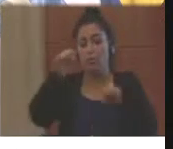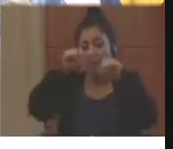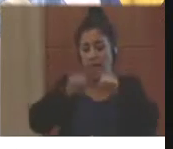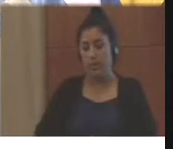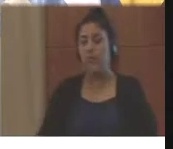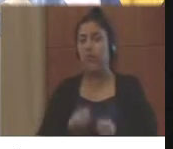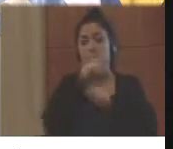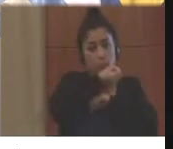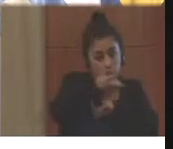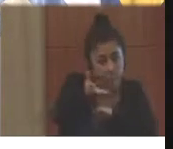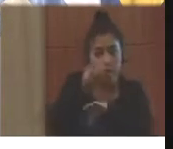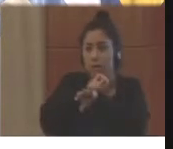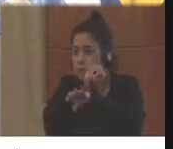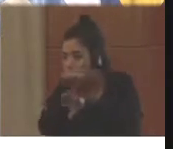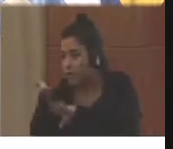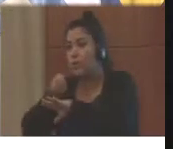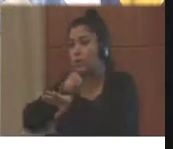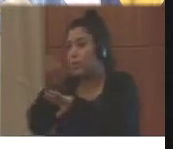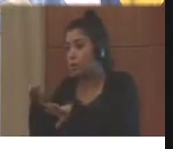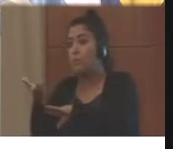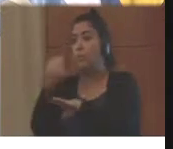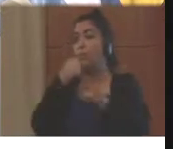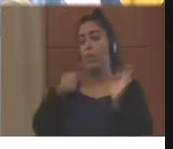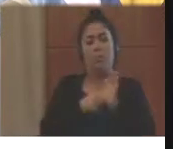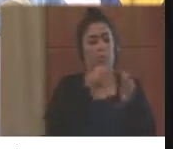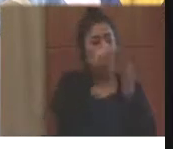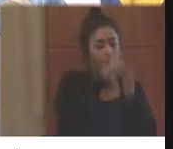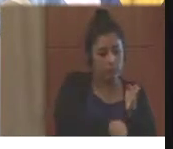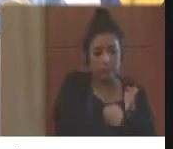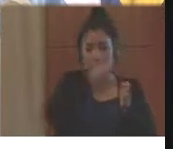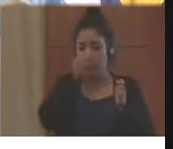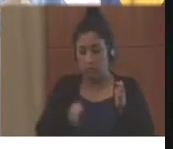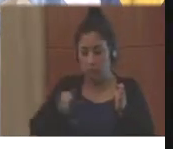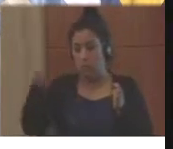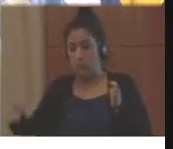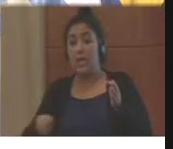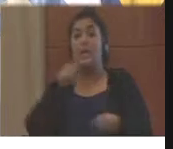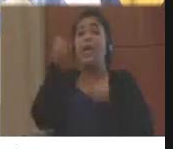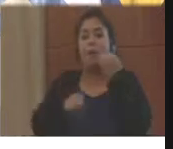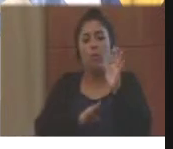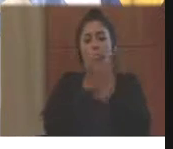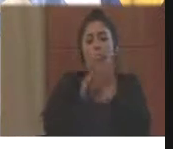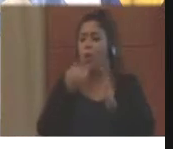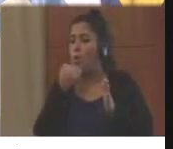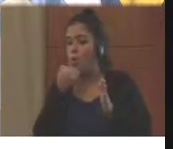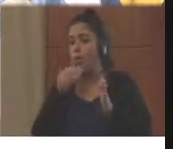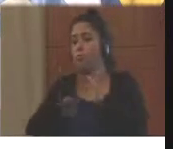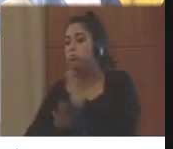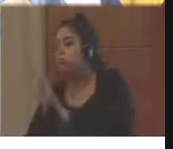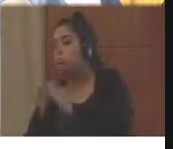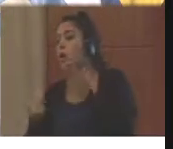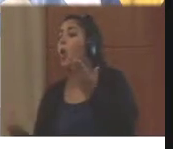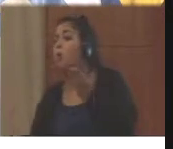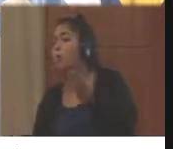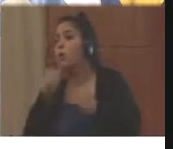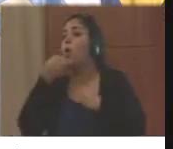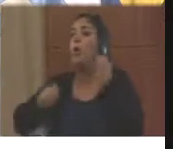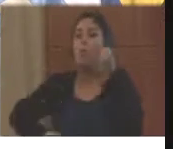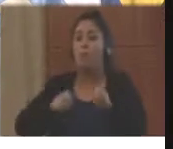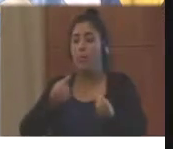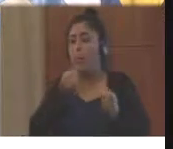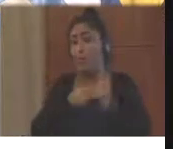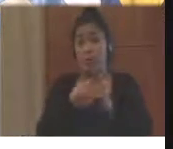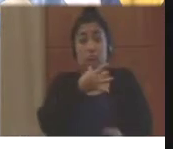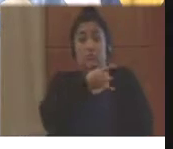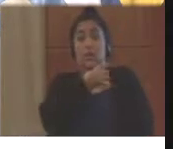this event and this other event, we have made great progress. And as Chile, we knew how to